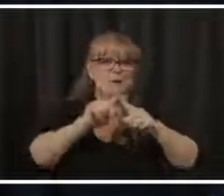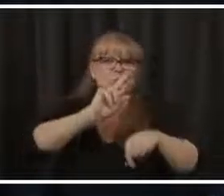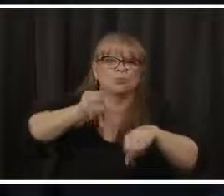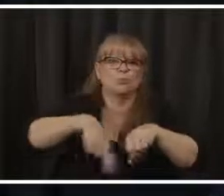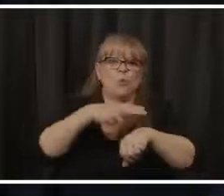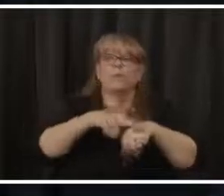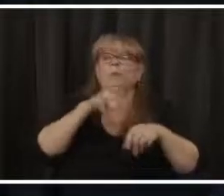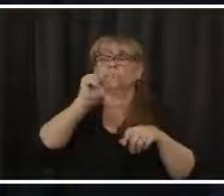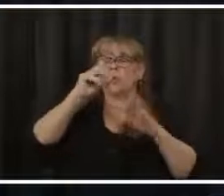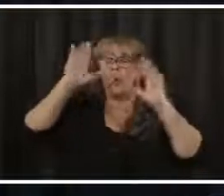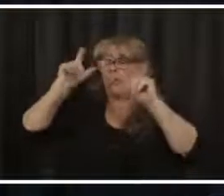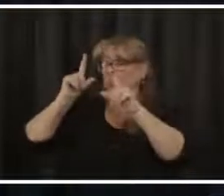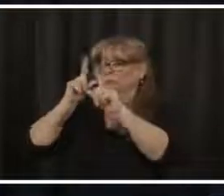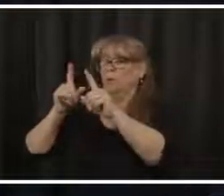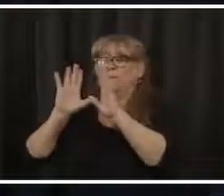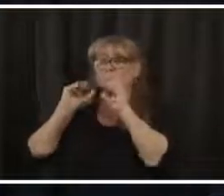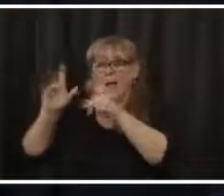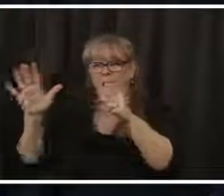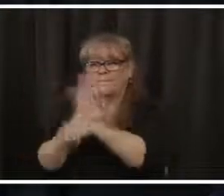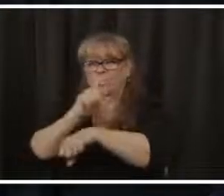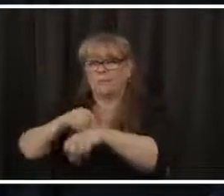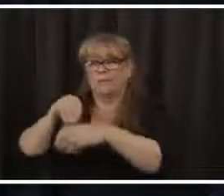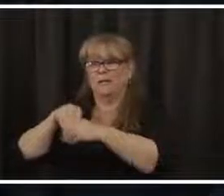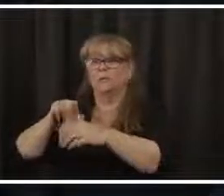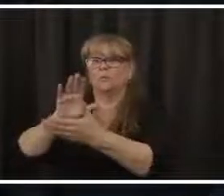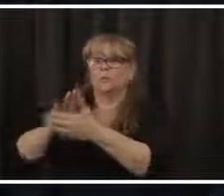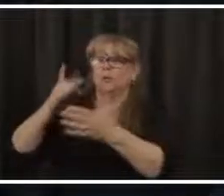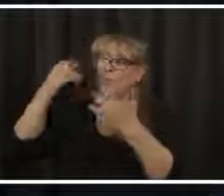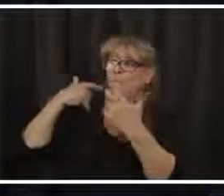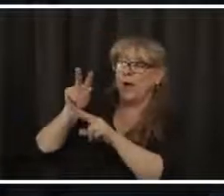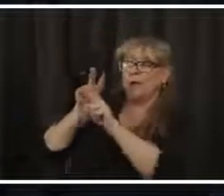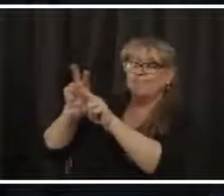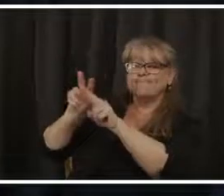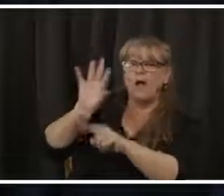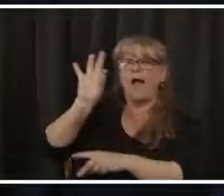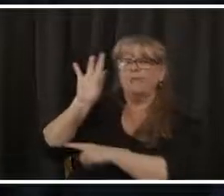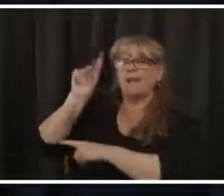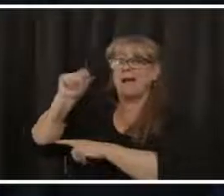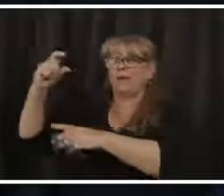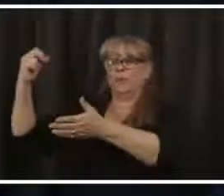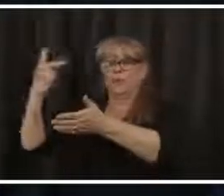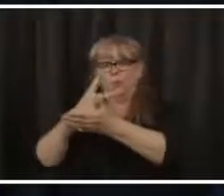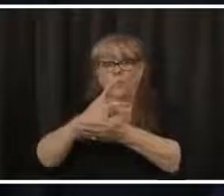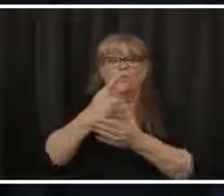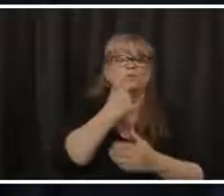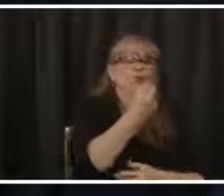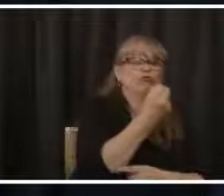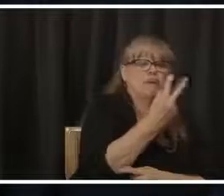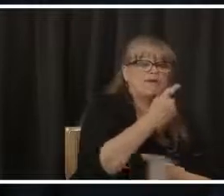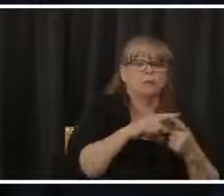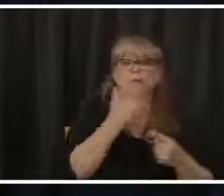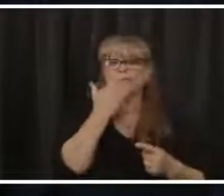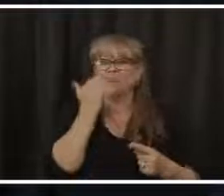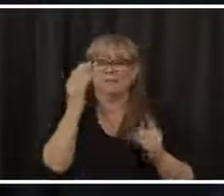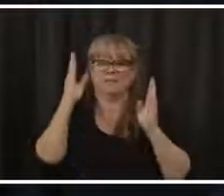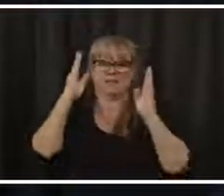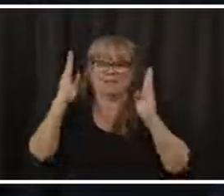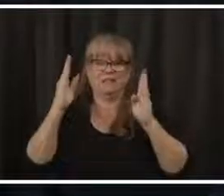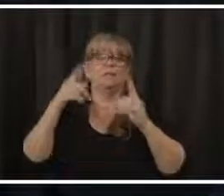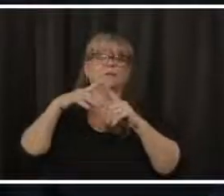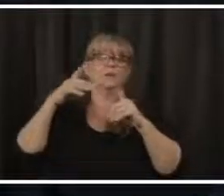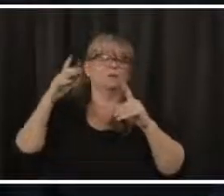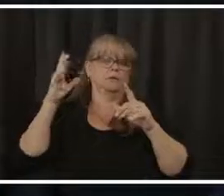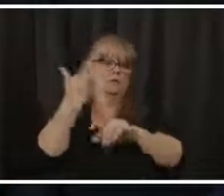approve the vaccine for 12 to 15-year-olds in time to protect 12 to 15-year-olds before they return to school next fall. So even